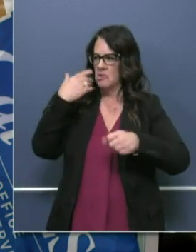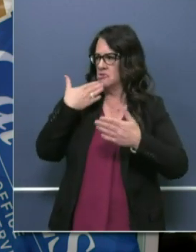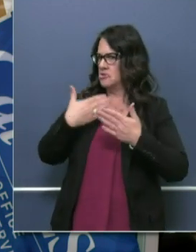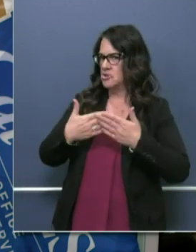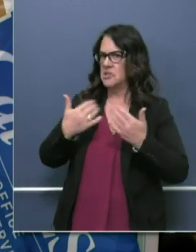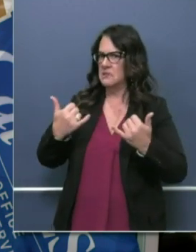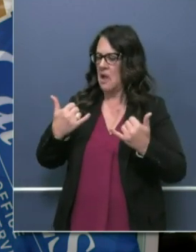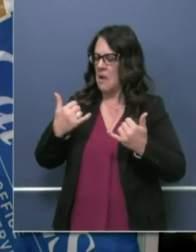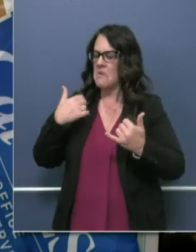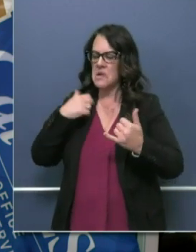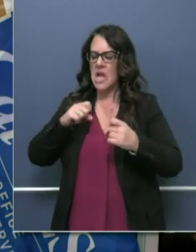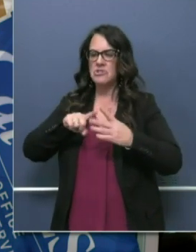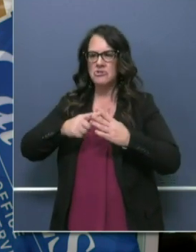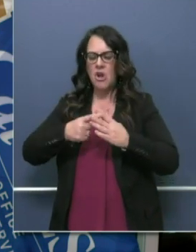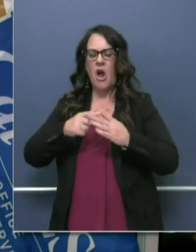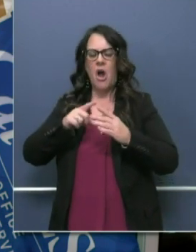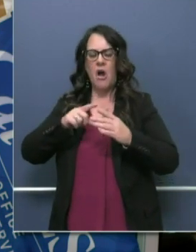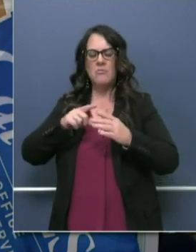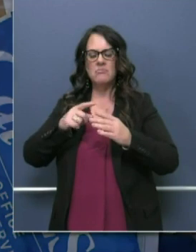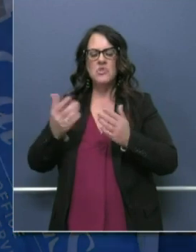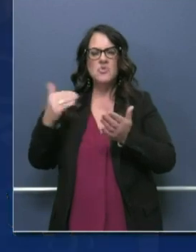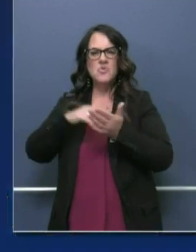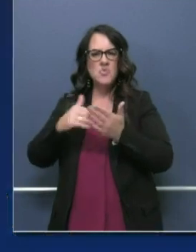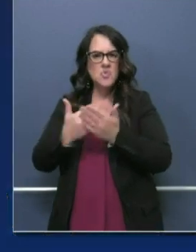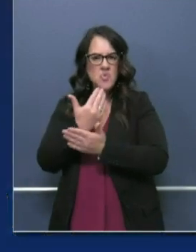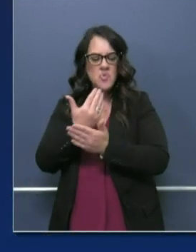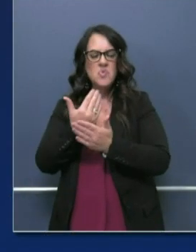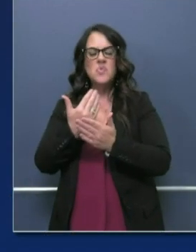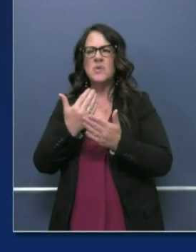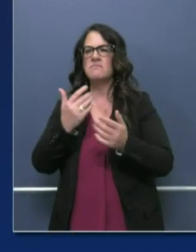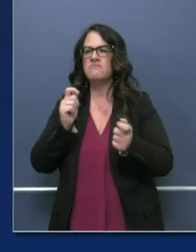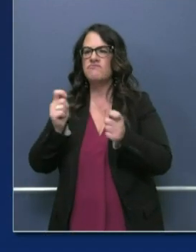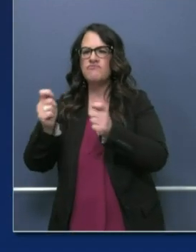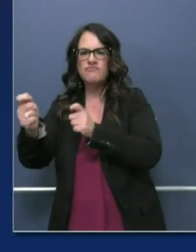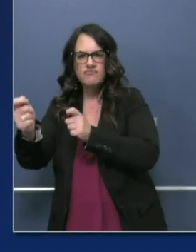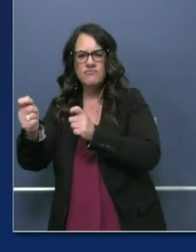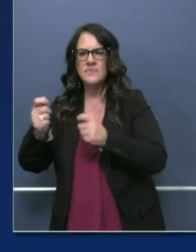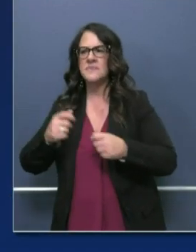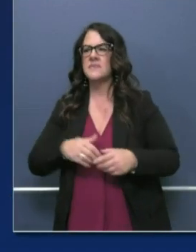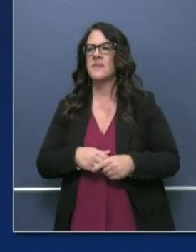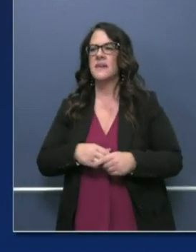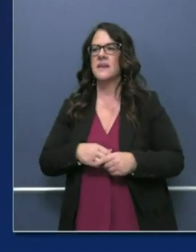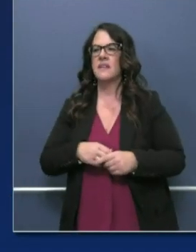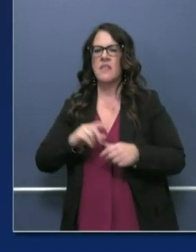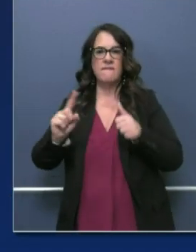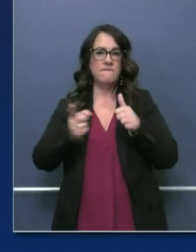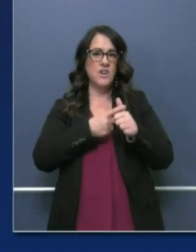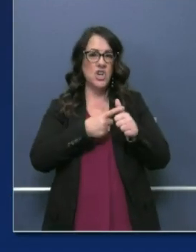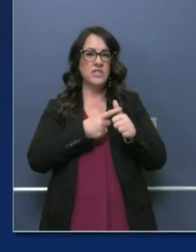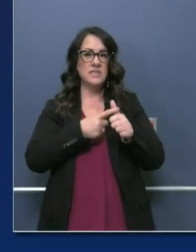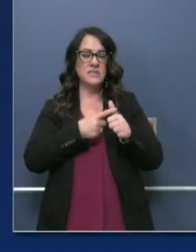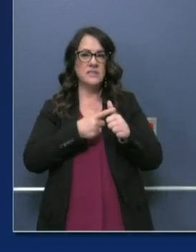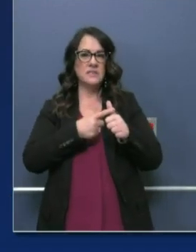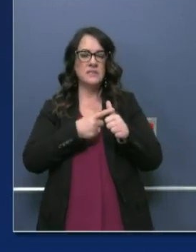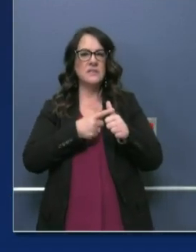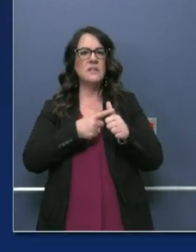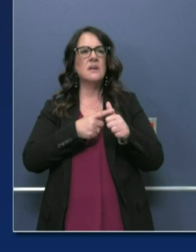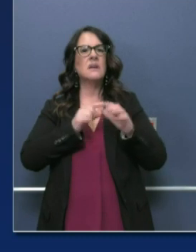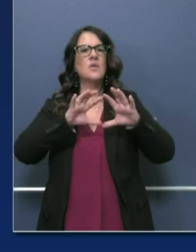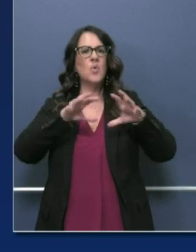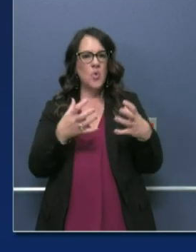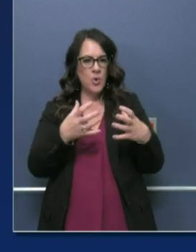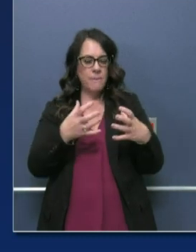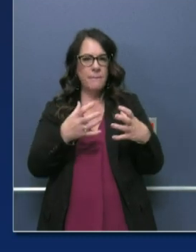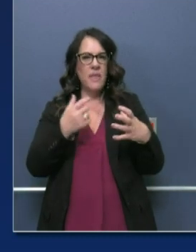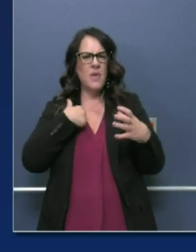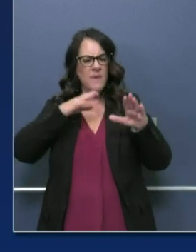had mentioned earlier, specifically that we have been focused now on stage 1. As you know, stage 1 is our essential workforce, and during this time, we've